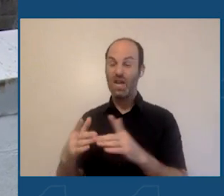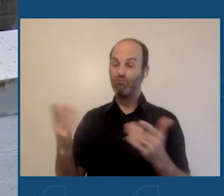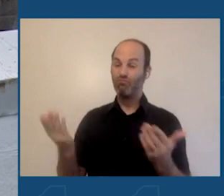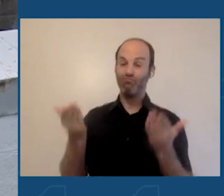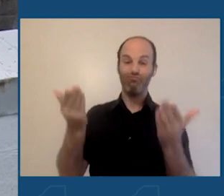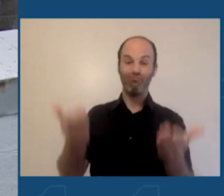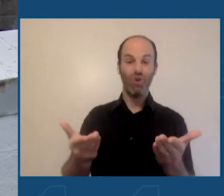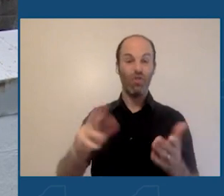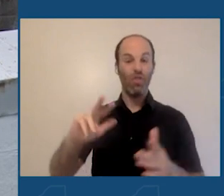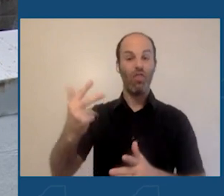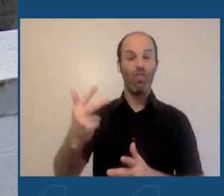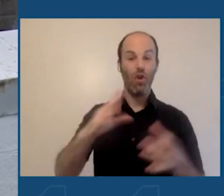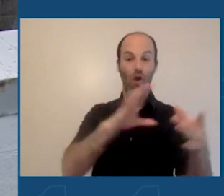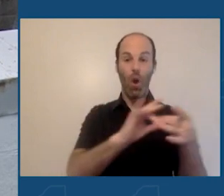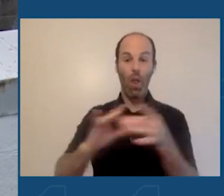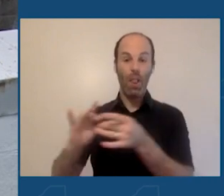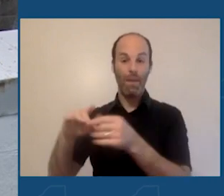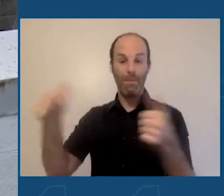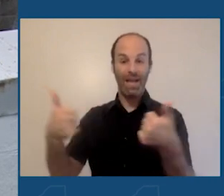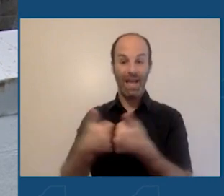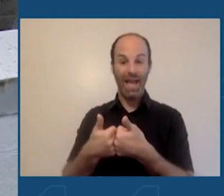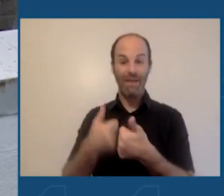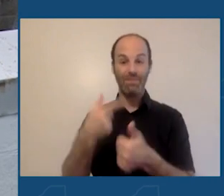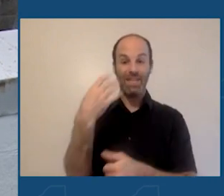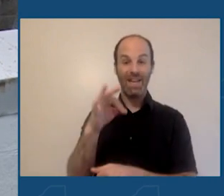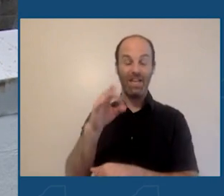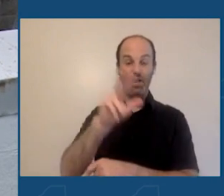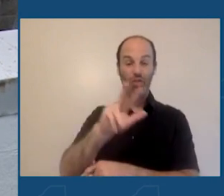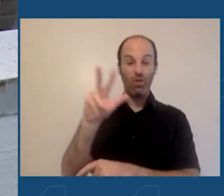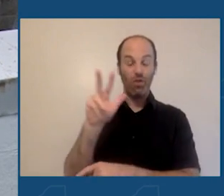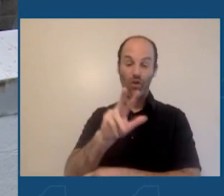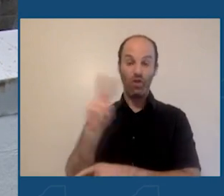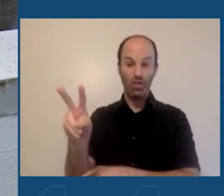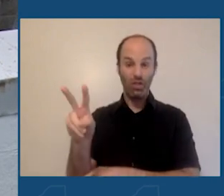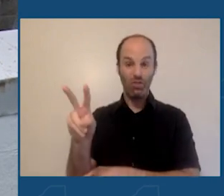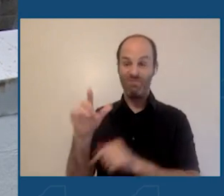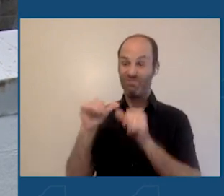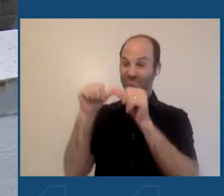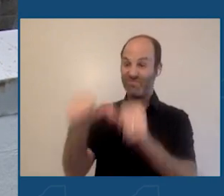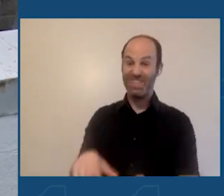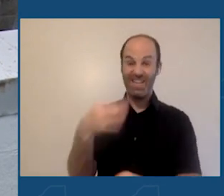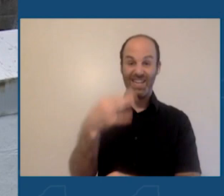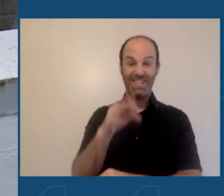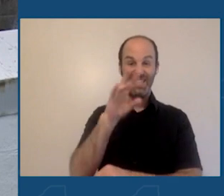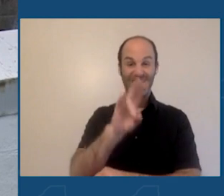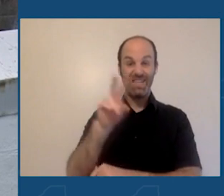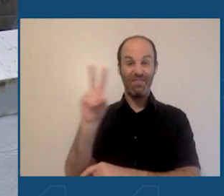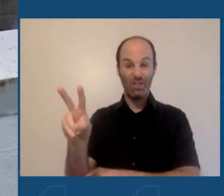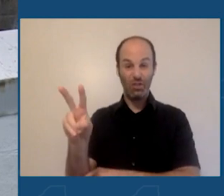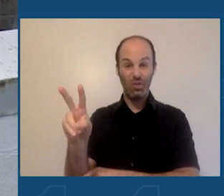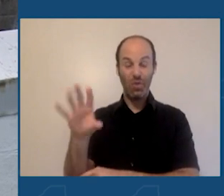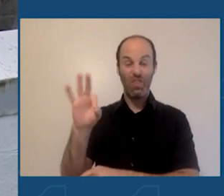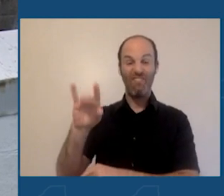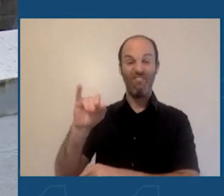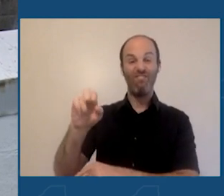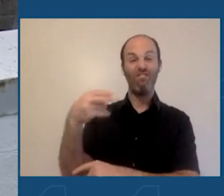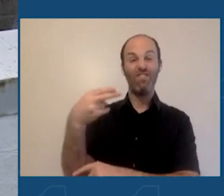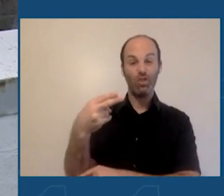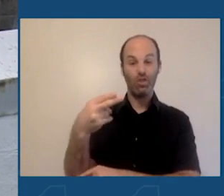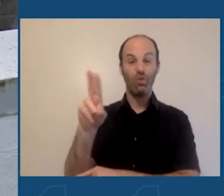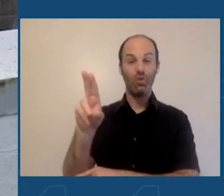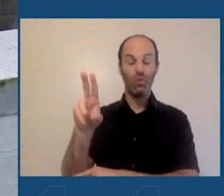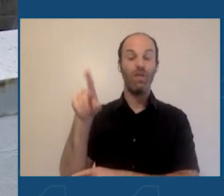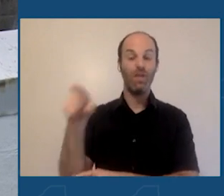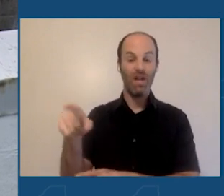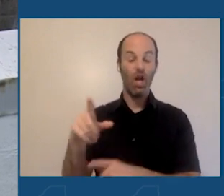in 1932. It continued in 1972 with the FISU World University Games, and of course, this was mentioned